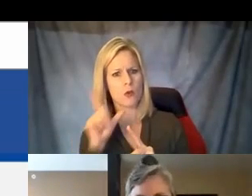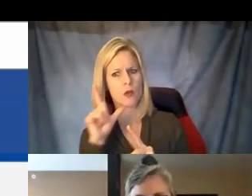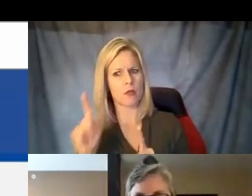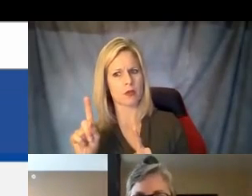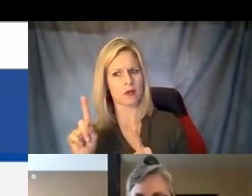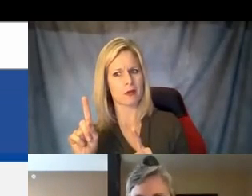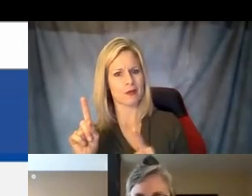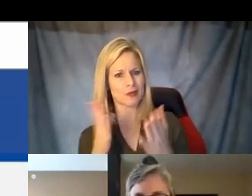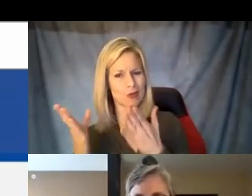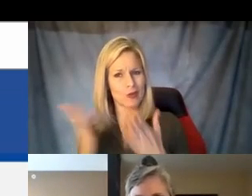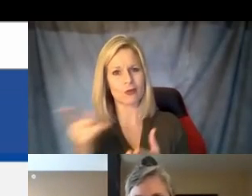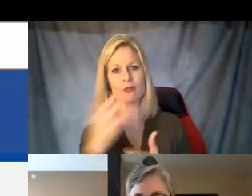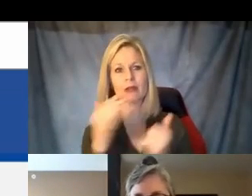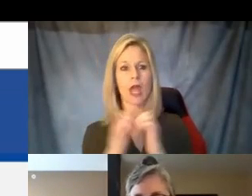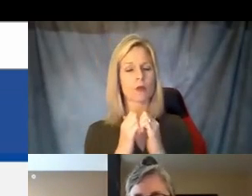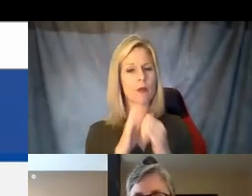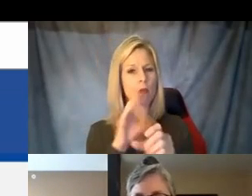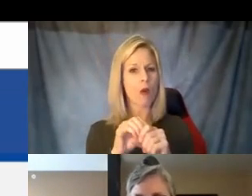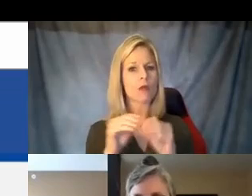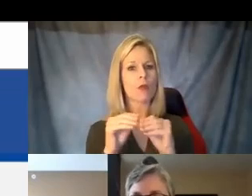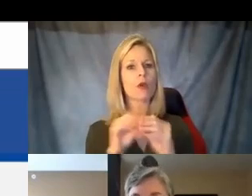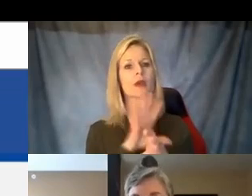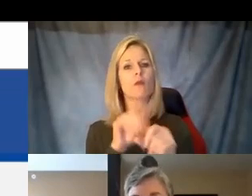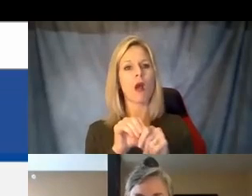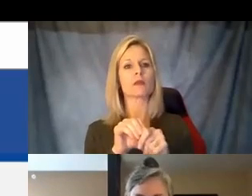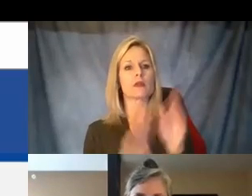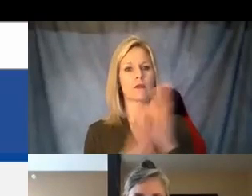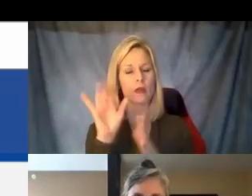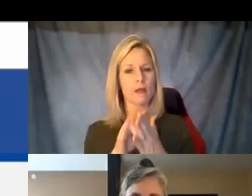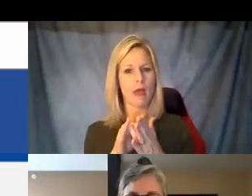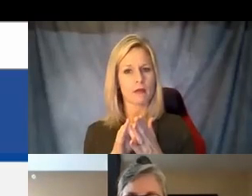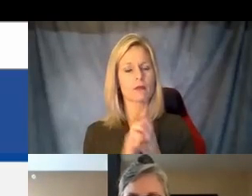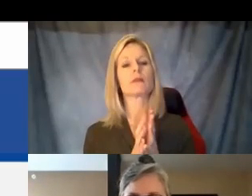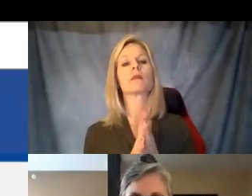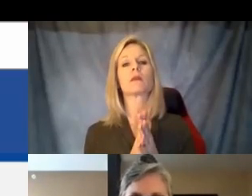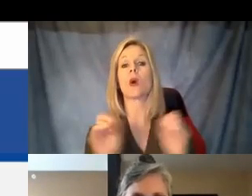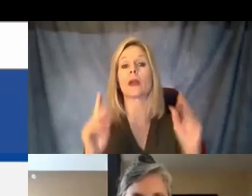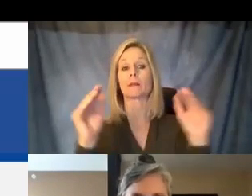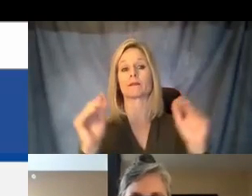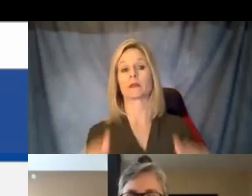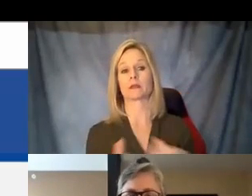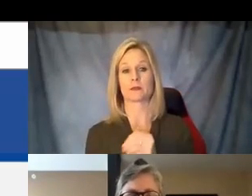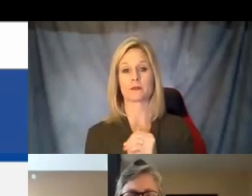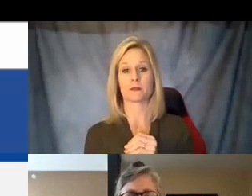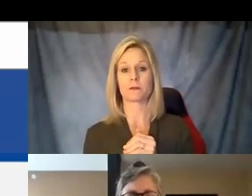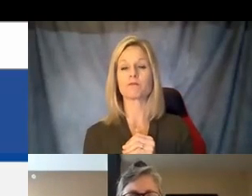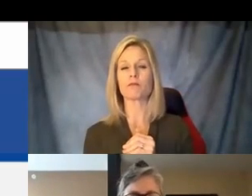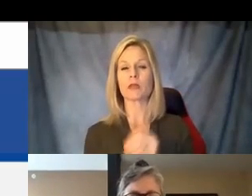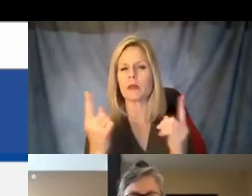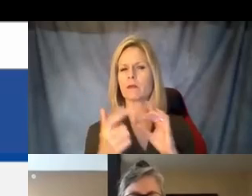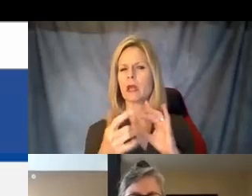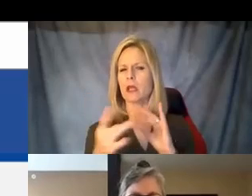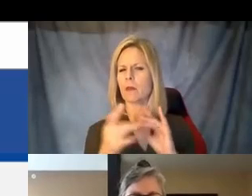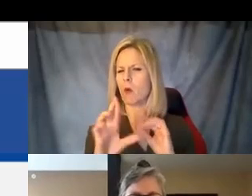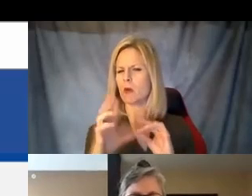people involved in building it and helping us turn this corner together? All right, next slide. Somebody made a comment